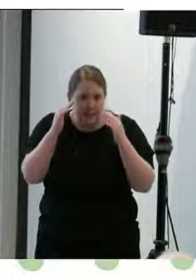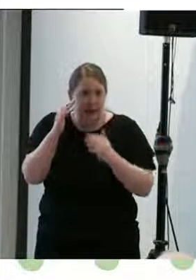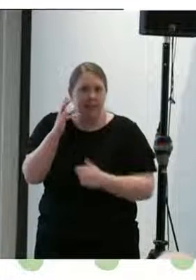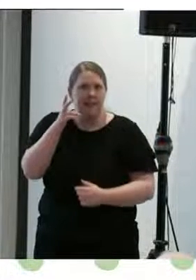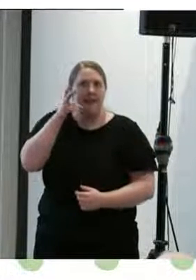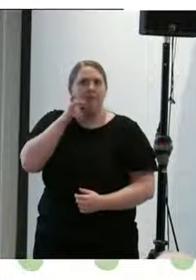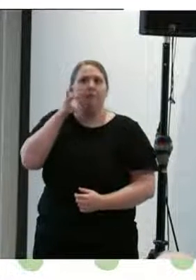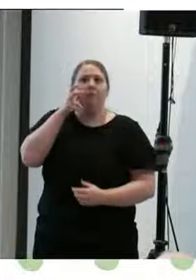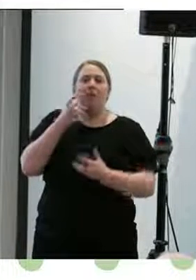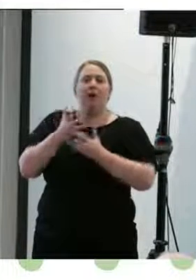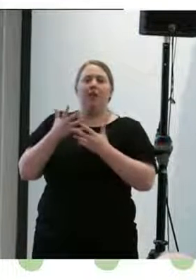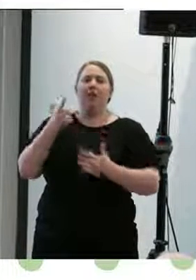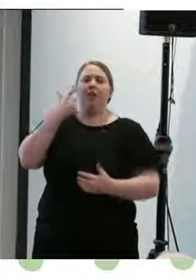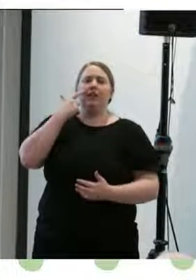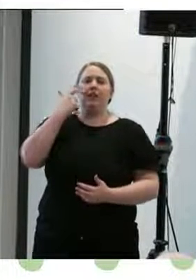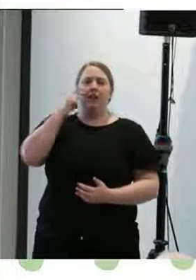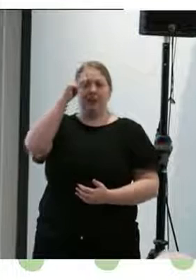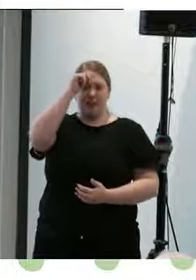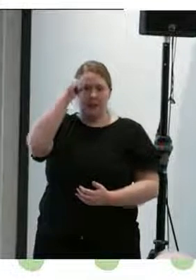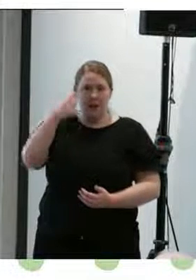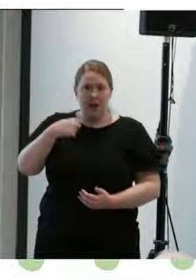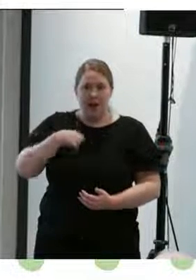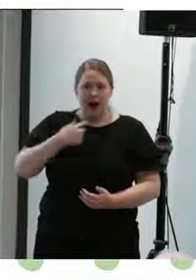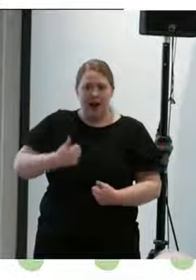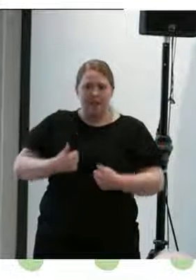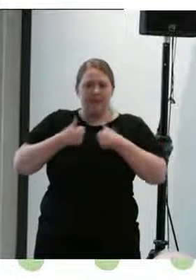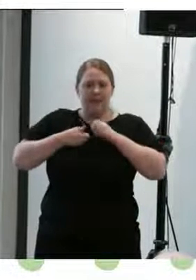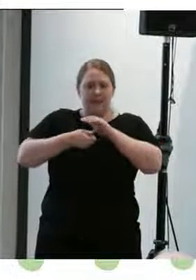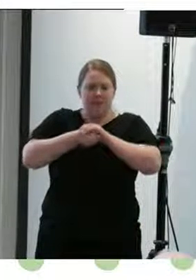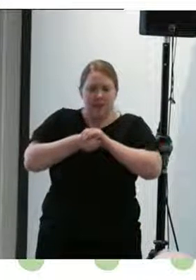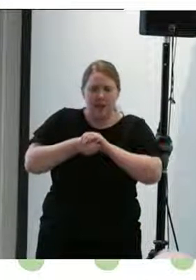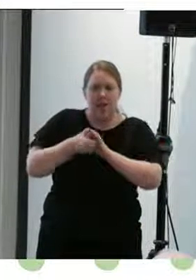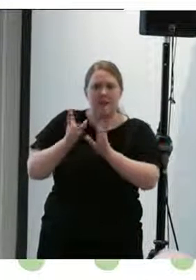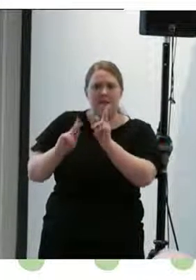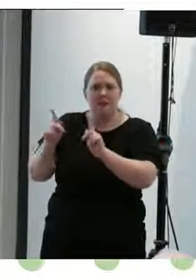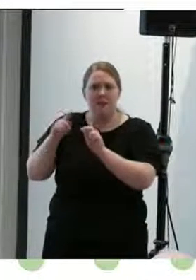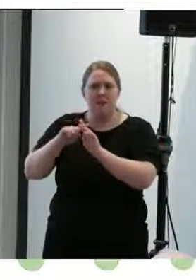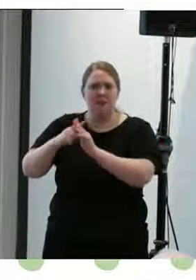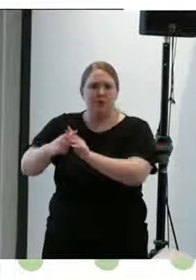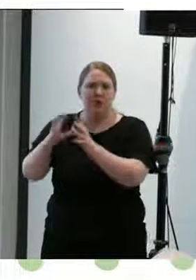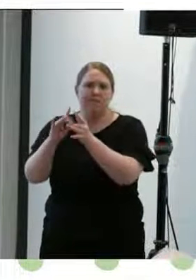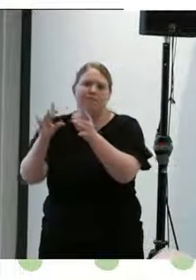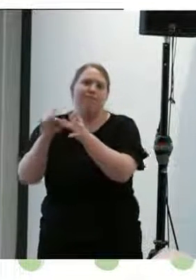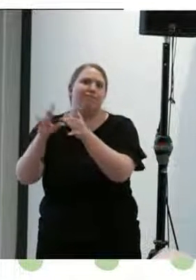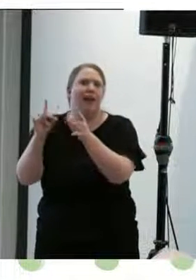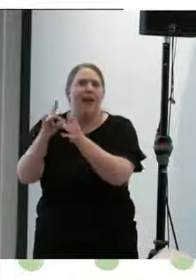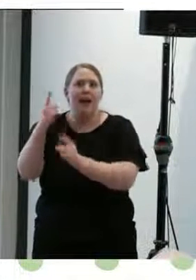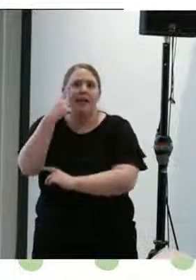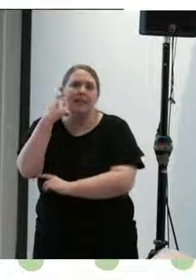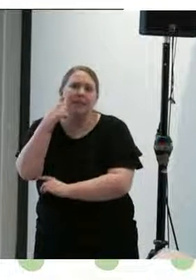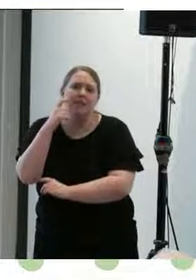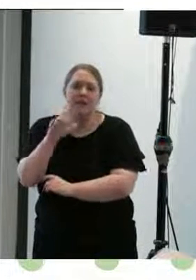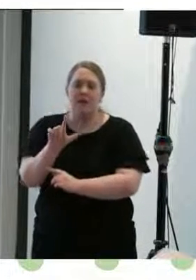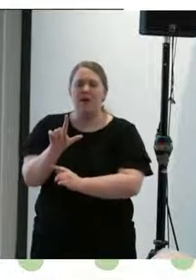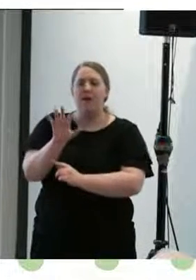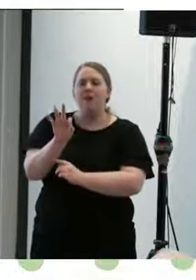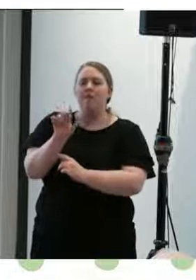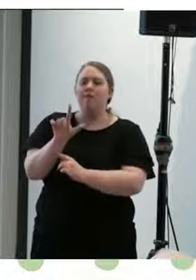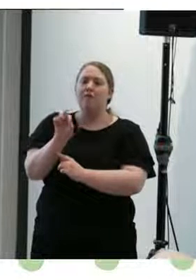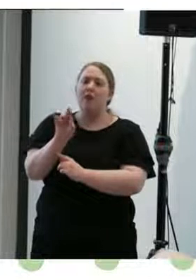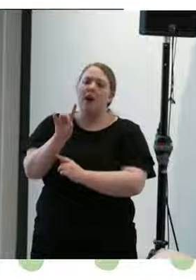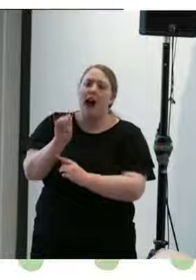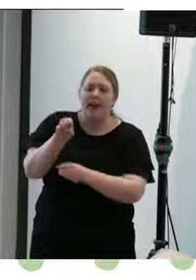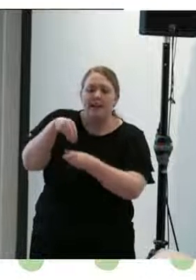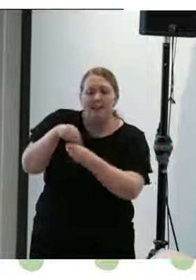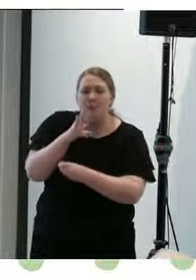theory. I think I've lived a very sheltered life, and then when people started talking to me about conspiracies like fluoride in the water and mind control,